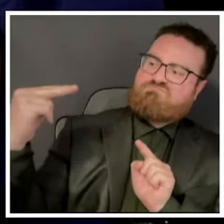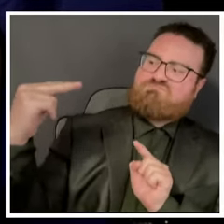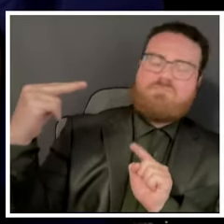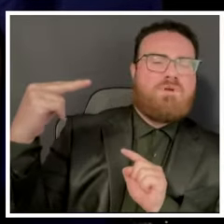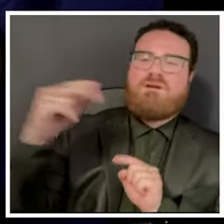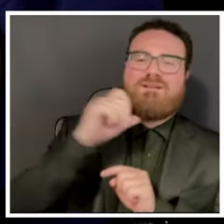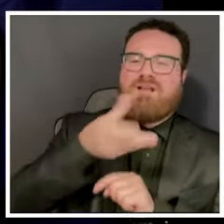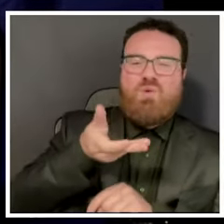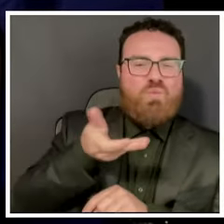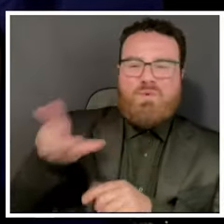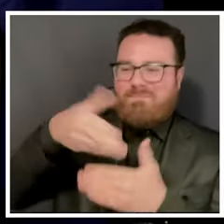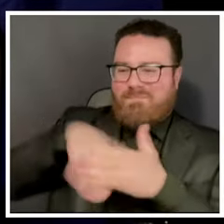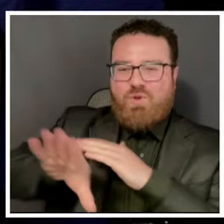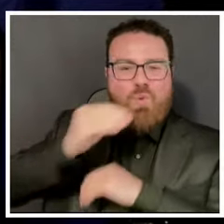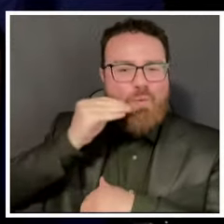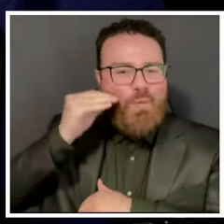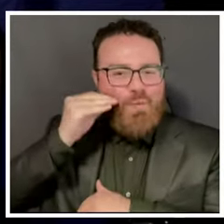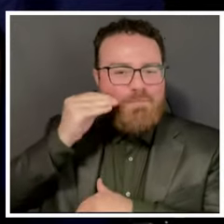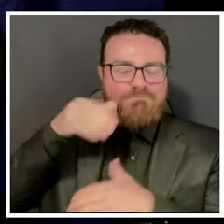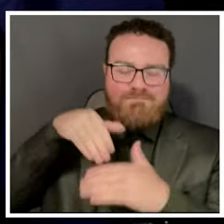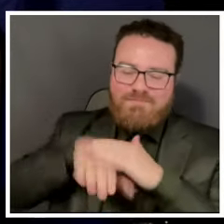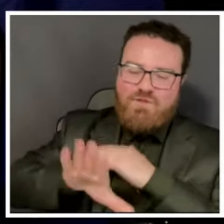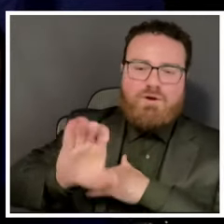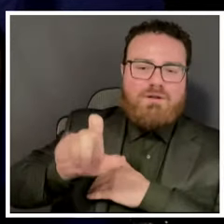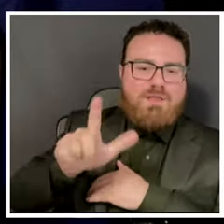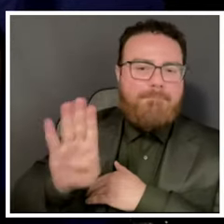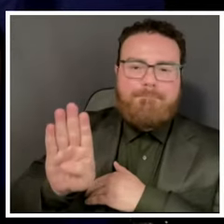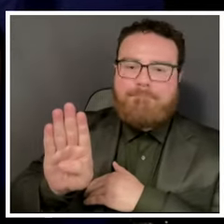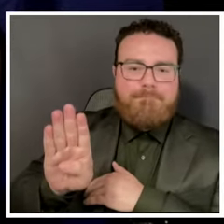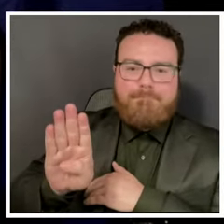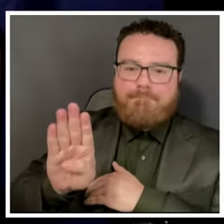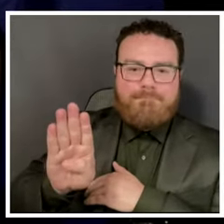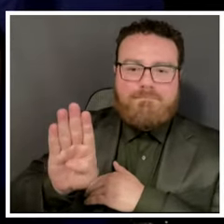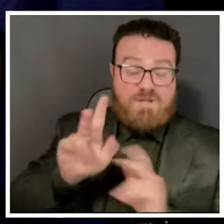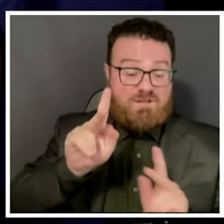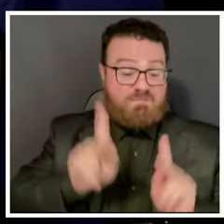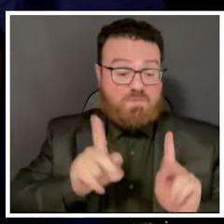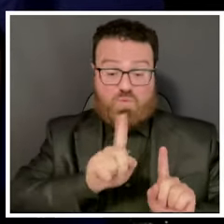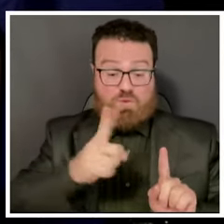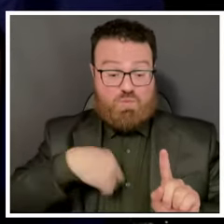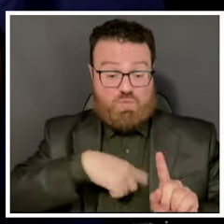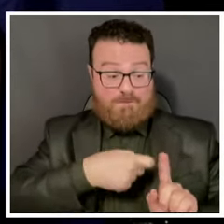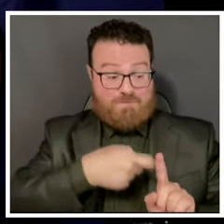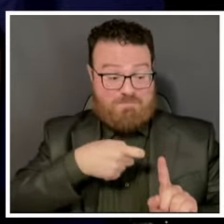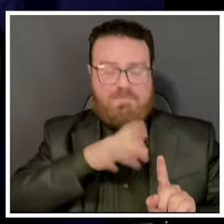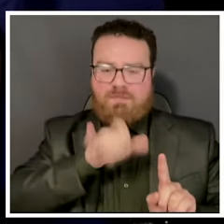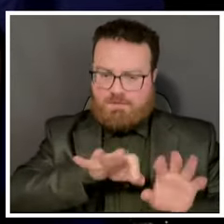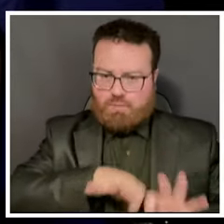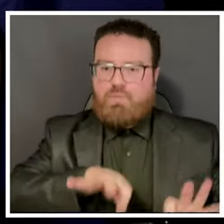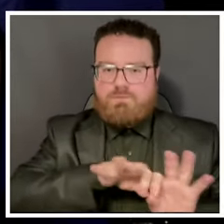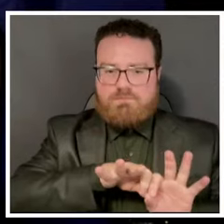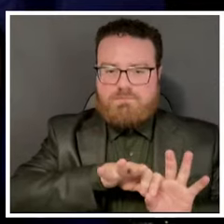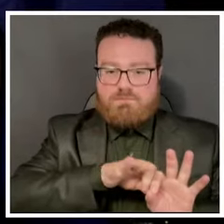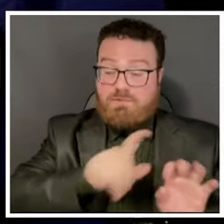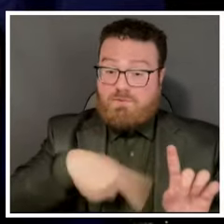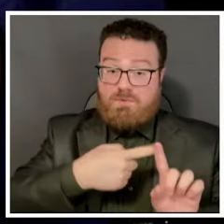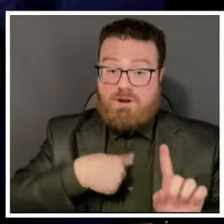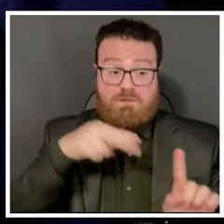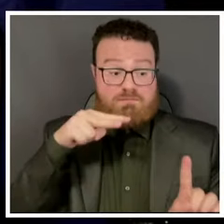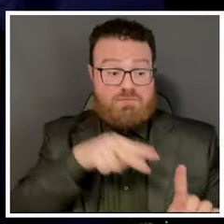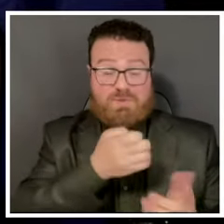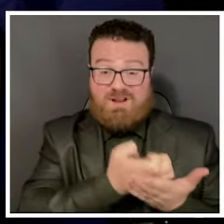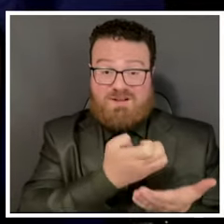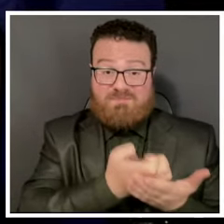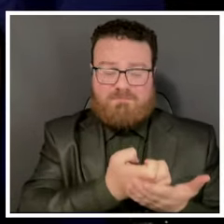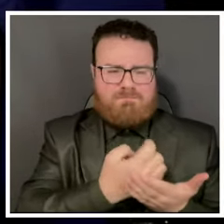clubs. Folks, where we come from matters. When I look at the economy, I don't see it through the eyes of